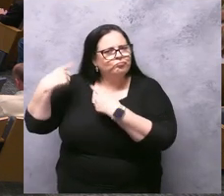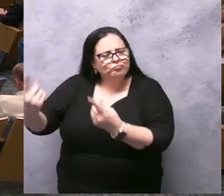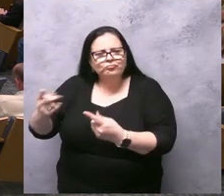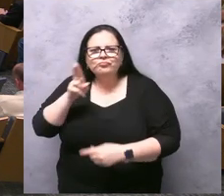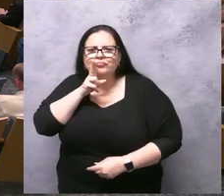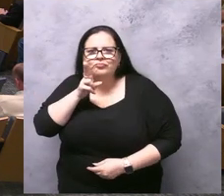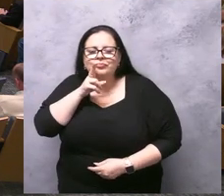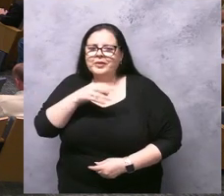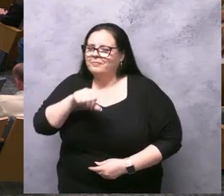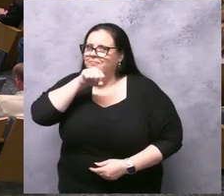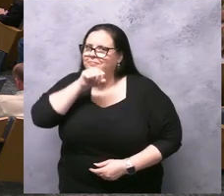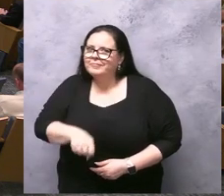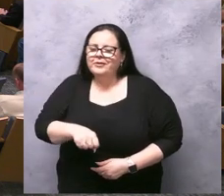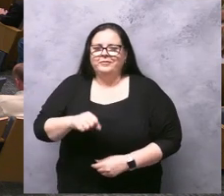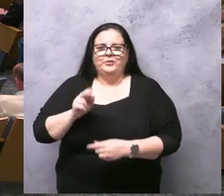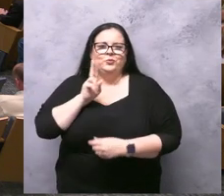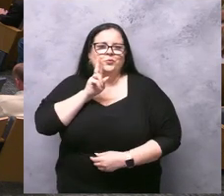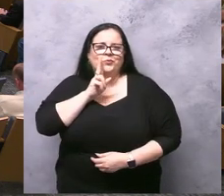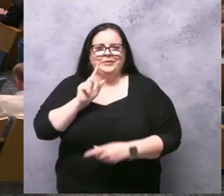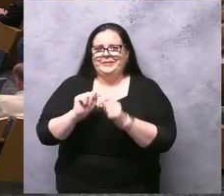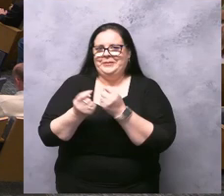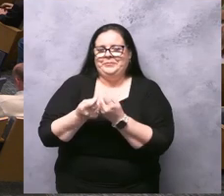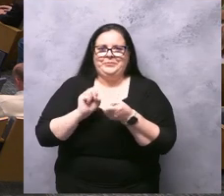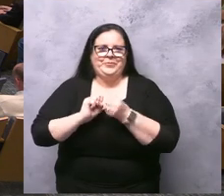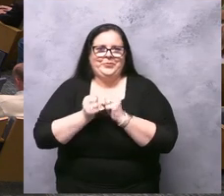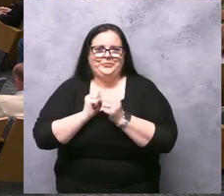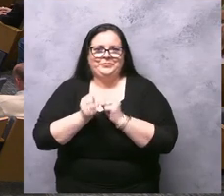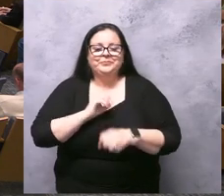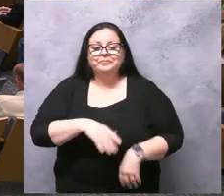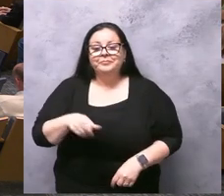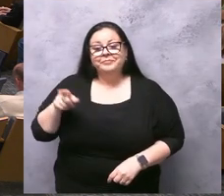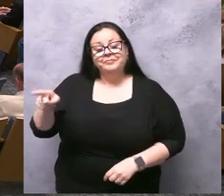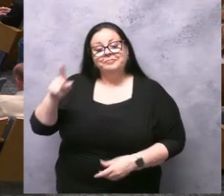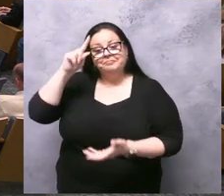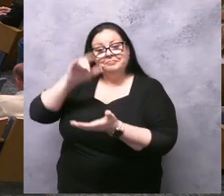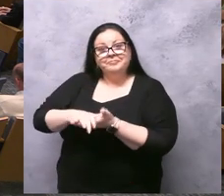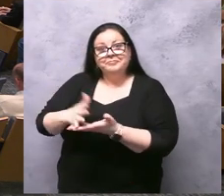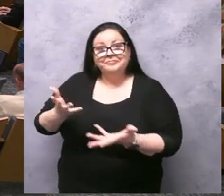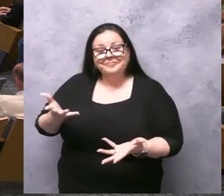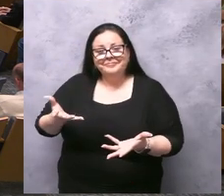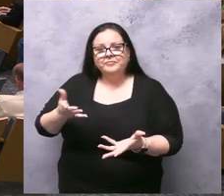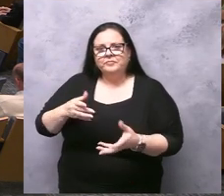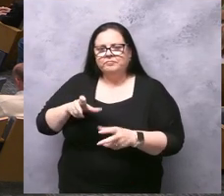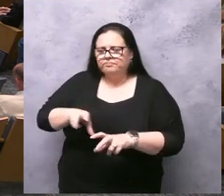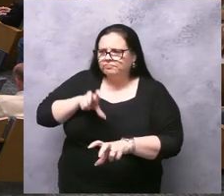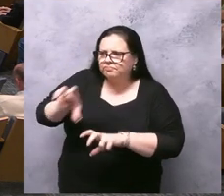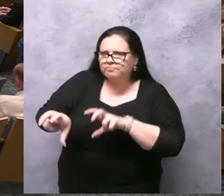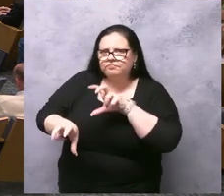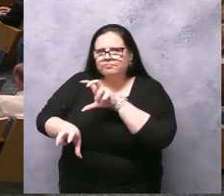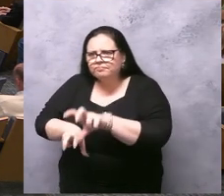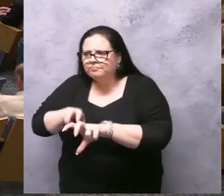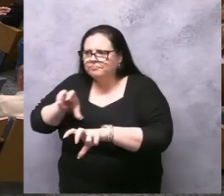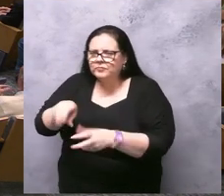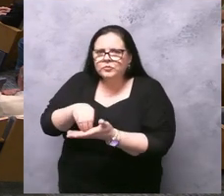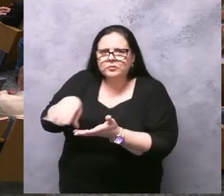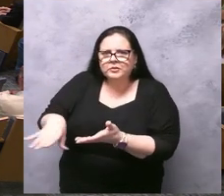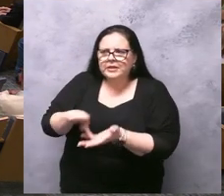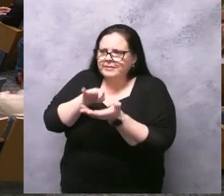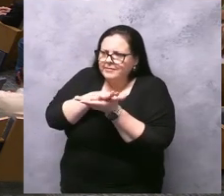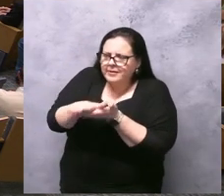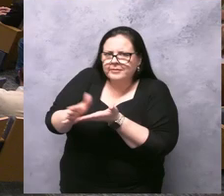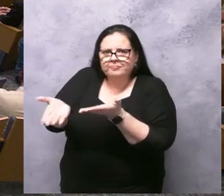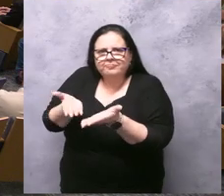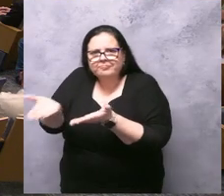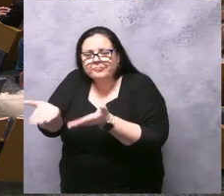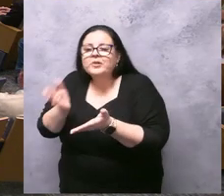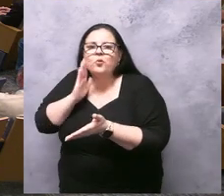and a diehard love for Houston sports teams. The Reverend believes that investing in students of our community through kindness acts of service